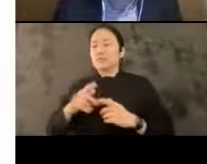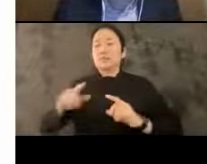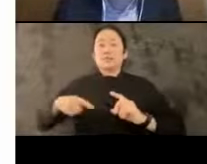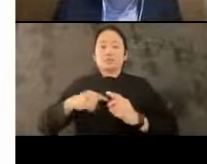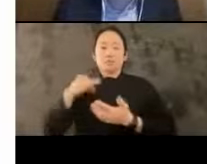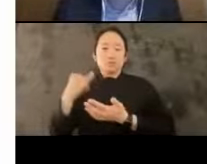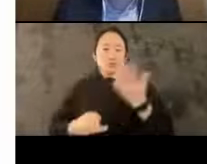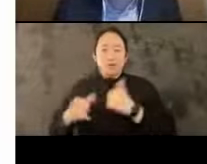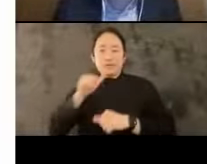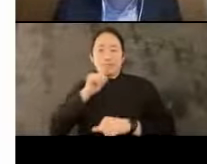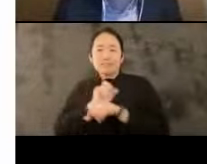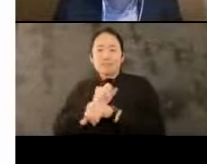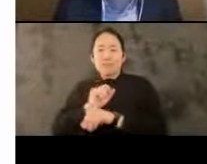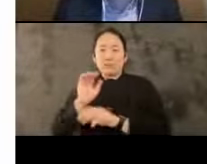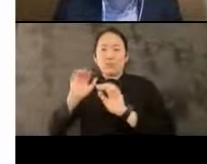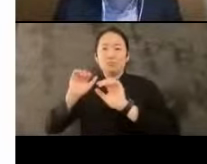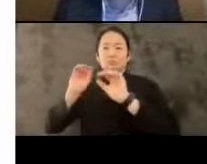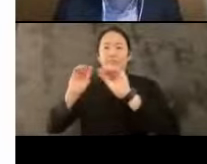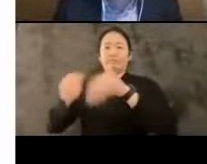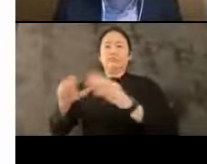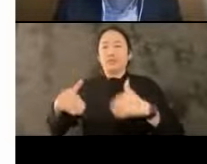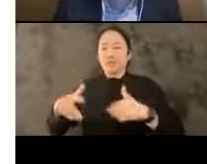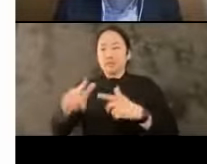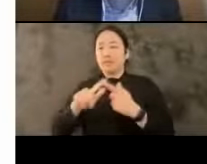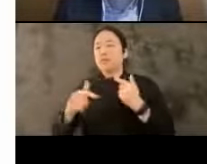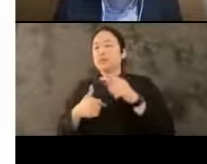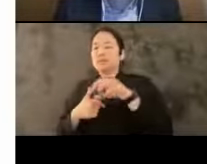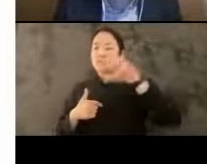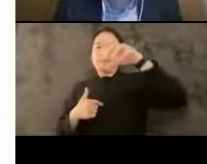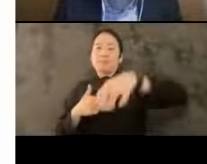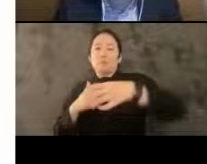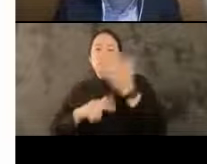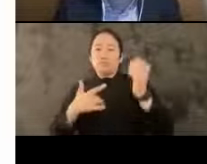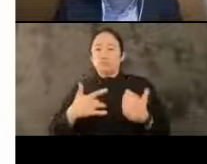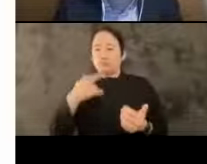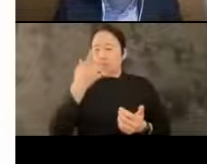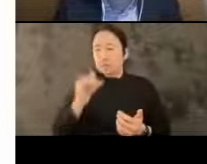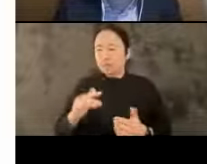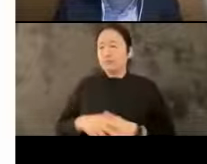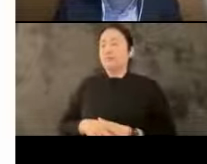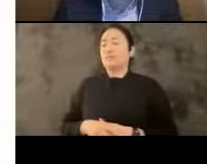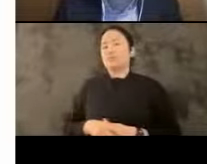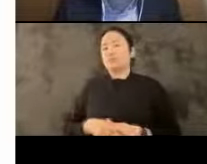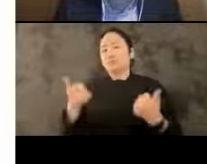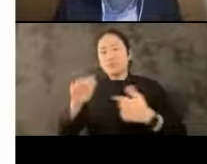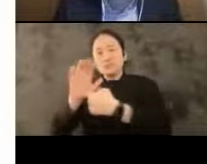and running or it's testing, we'll be able to actually show some images and people will be able to see those around the area. But the features of these stations are